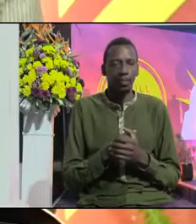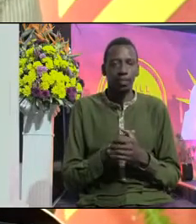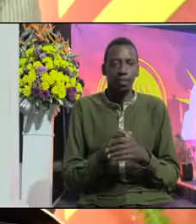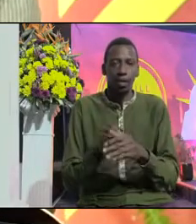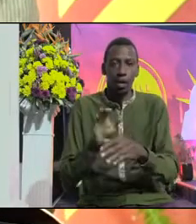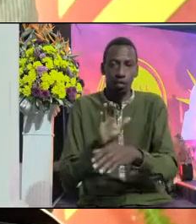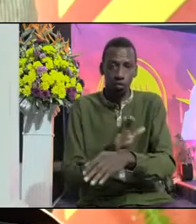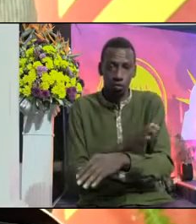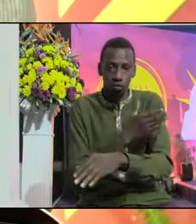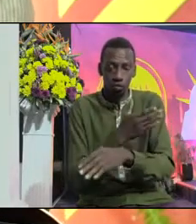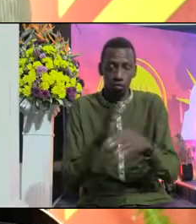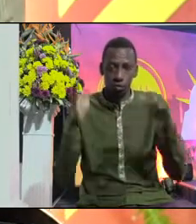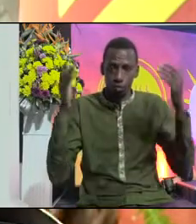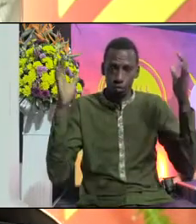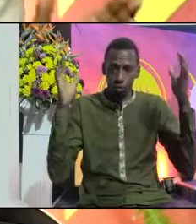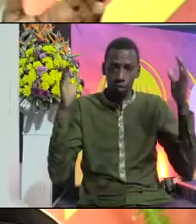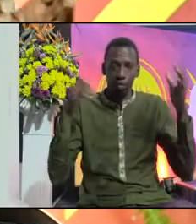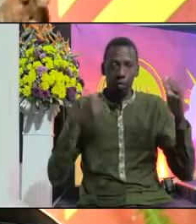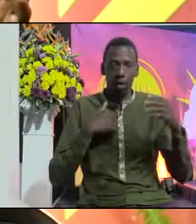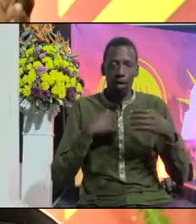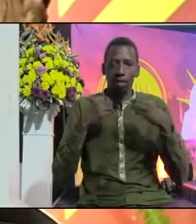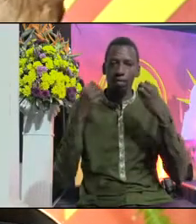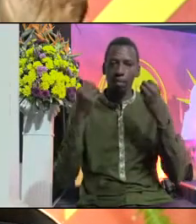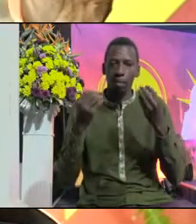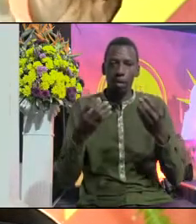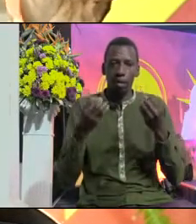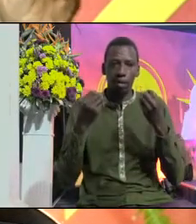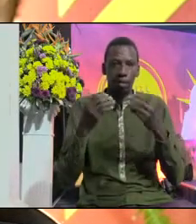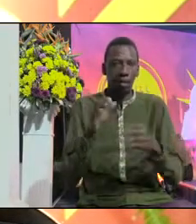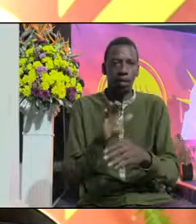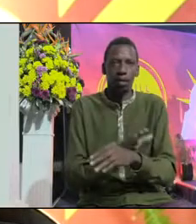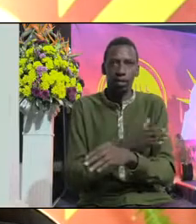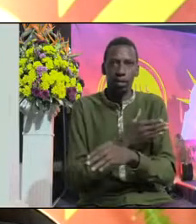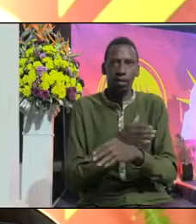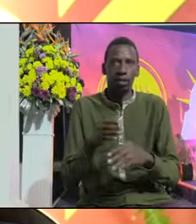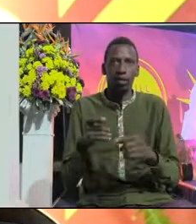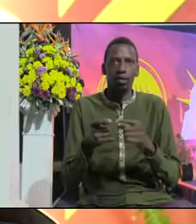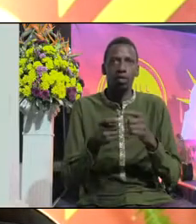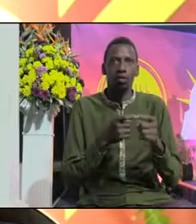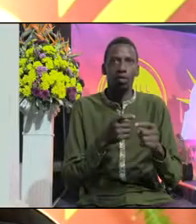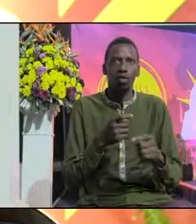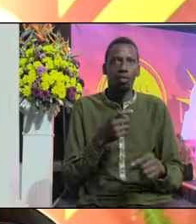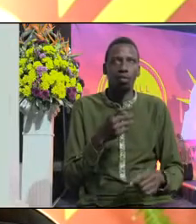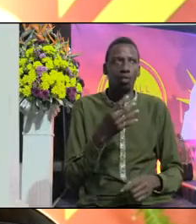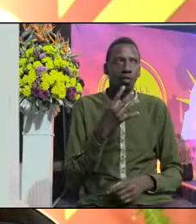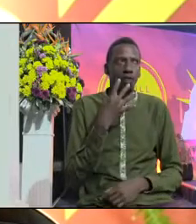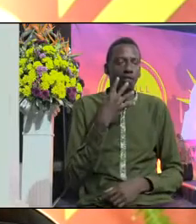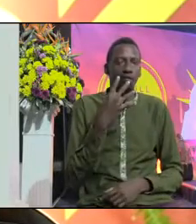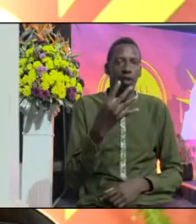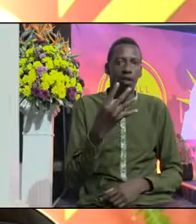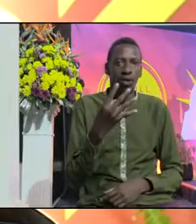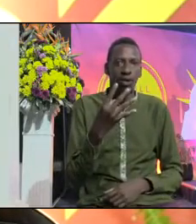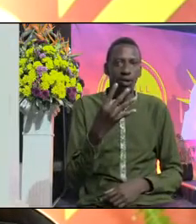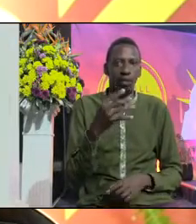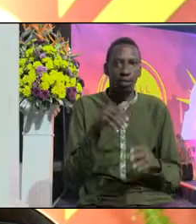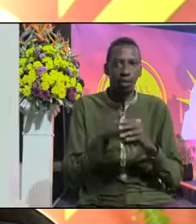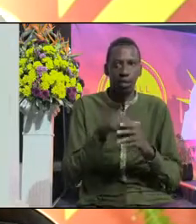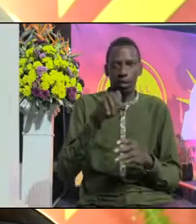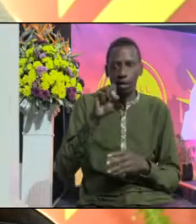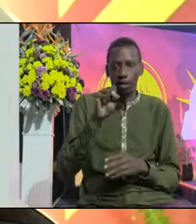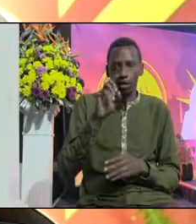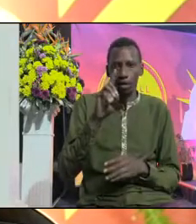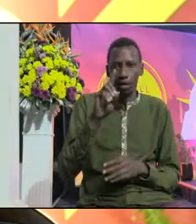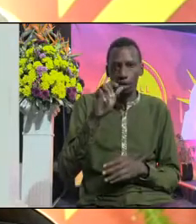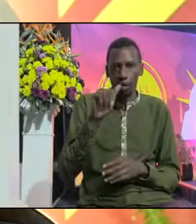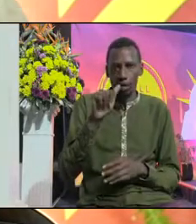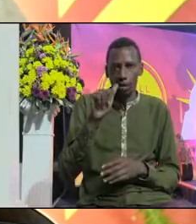Fest. And there's a bunch of hymns from 400 in the SDA hymnal